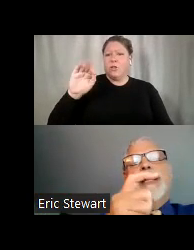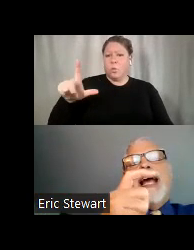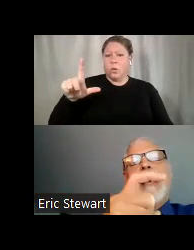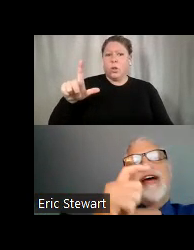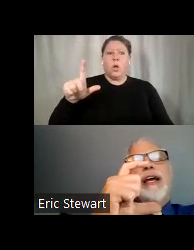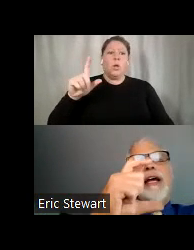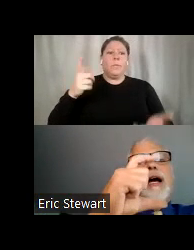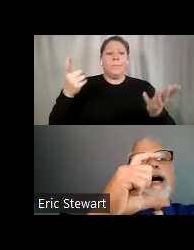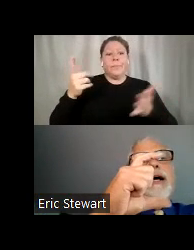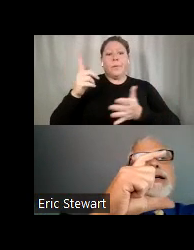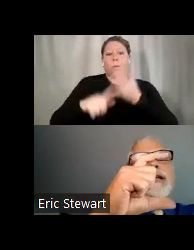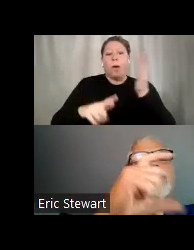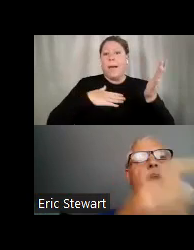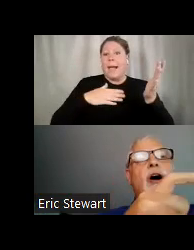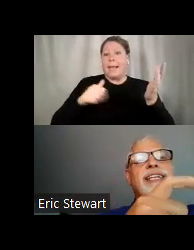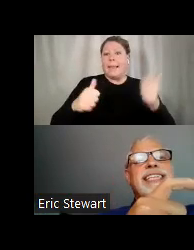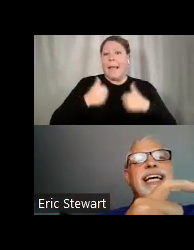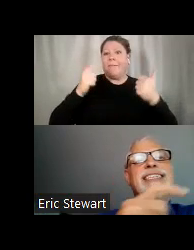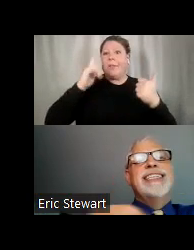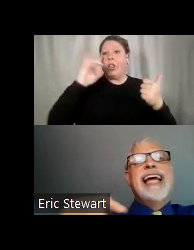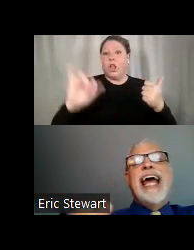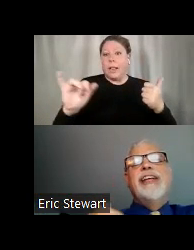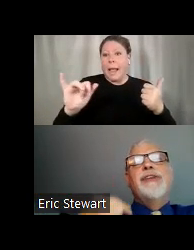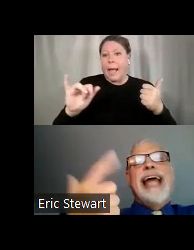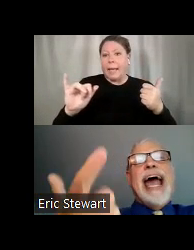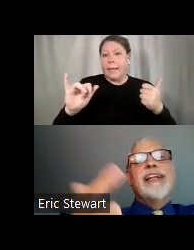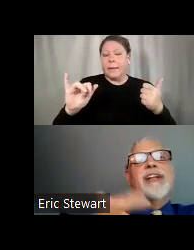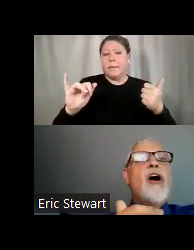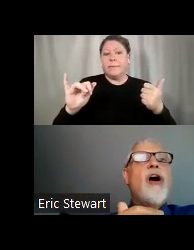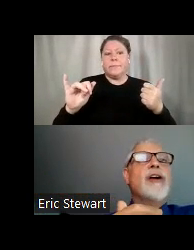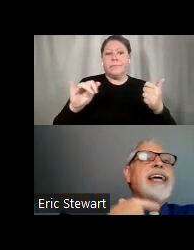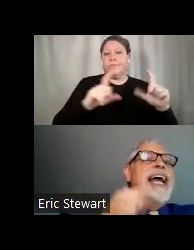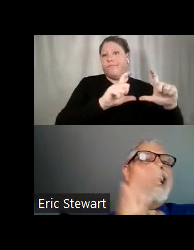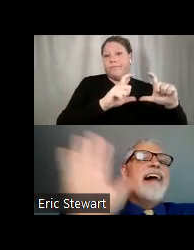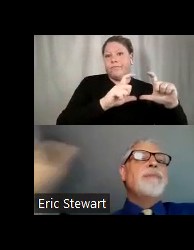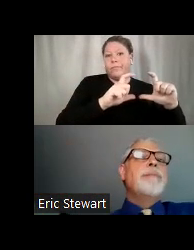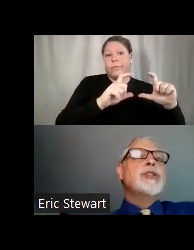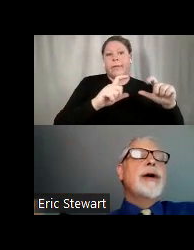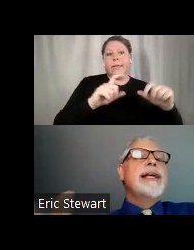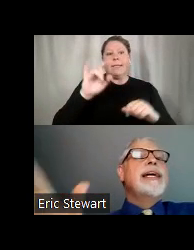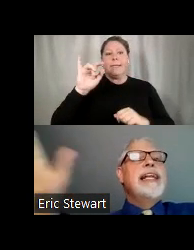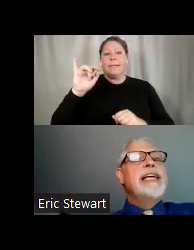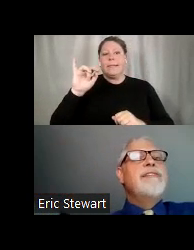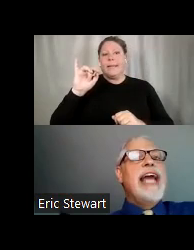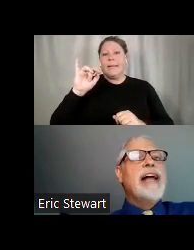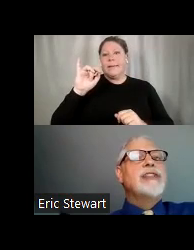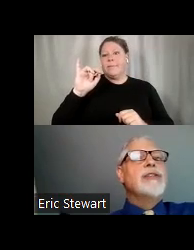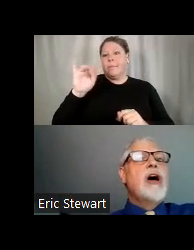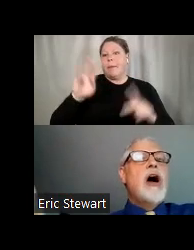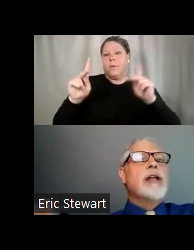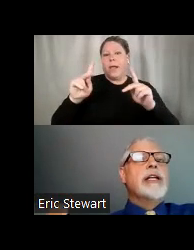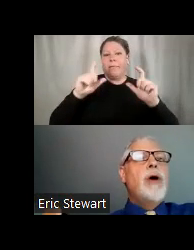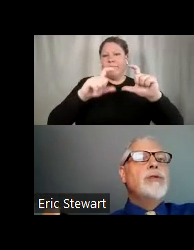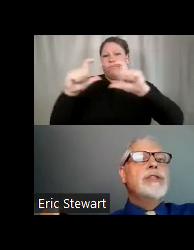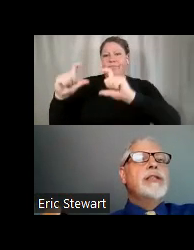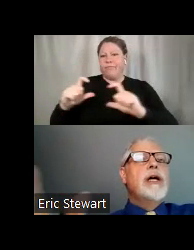like? You can have a little card that says this, and then you can add little cards and have people join in and give the answers